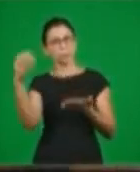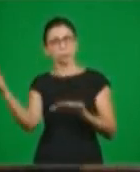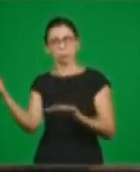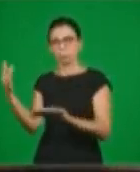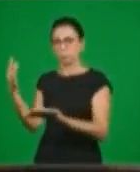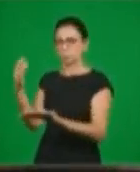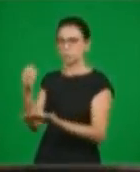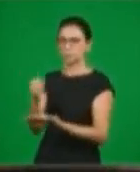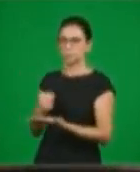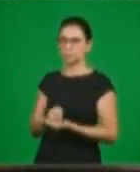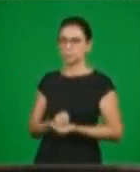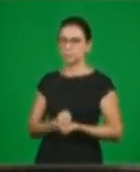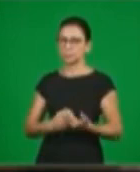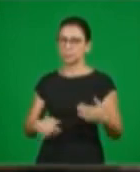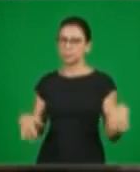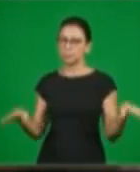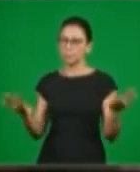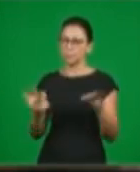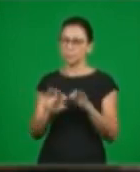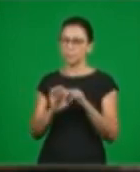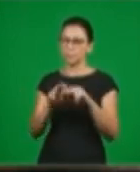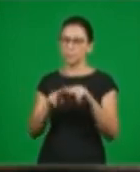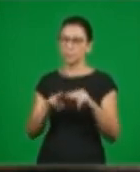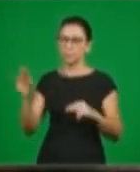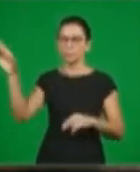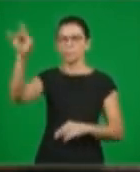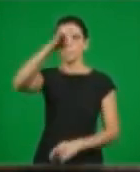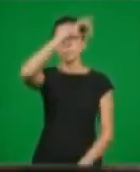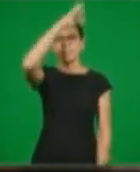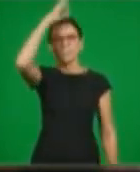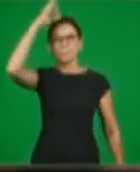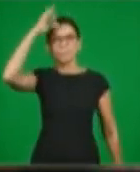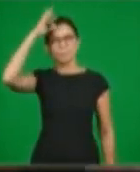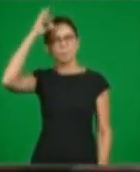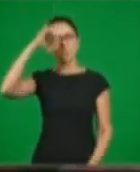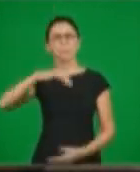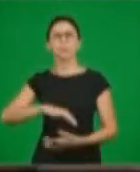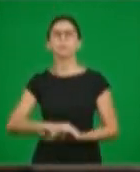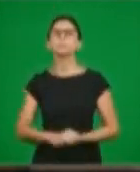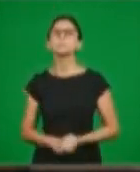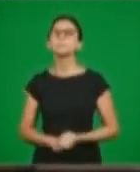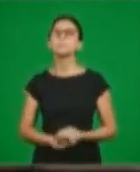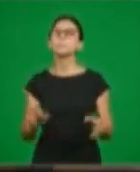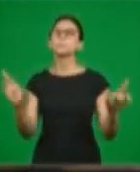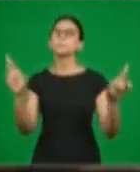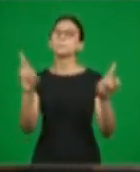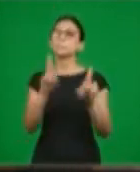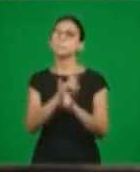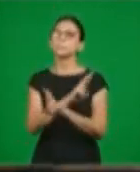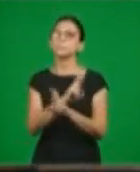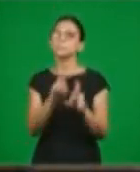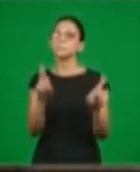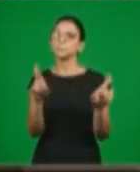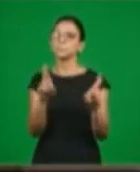here. We, it is the fellowship with the Holy Spirit. Whoever